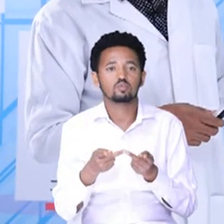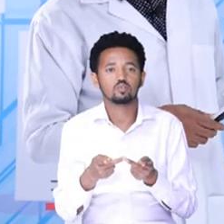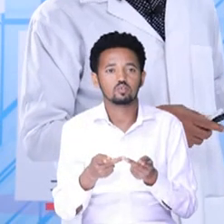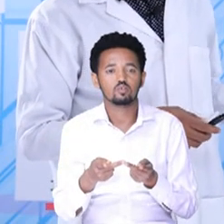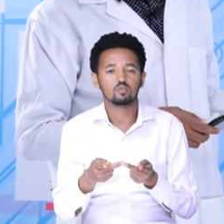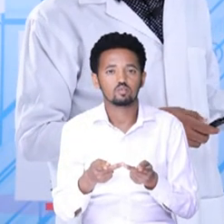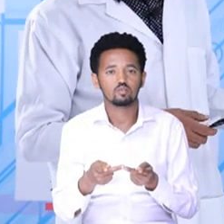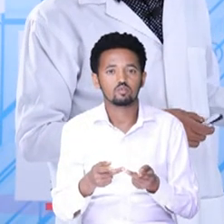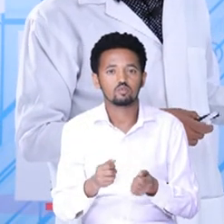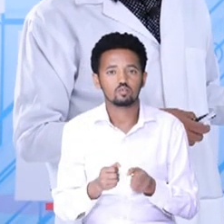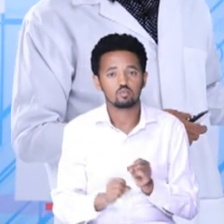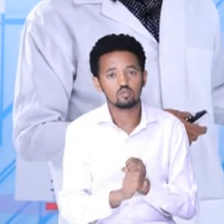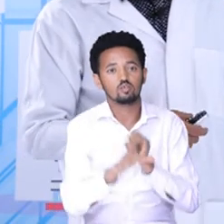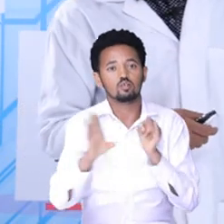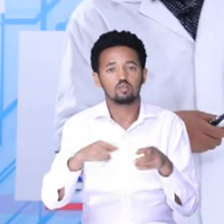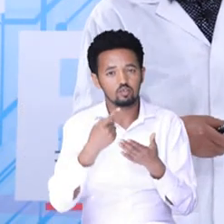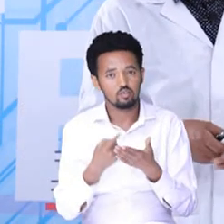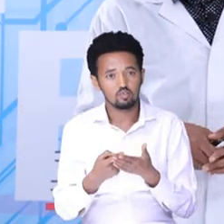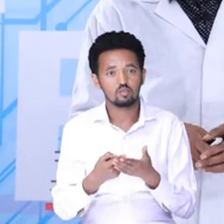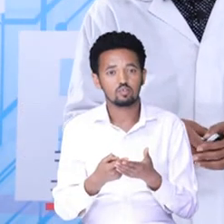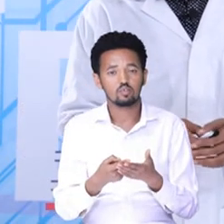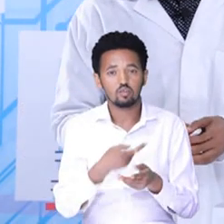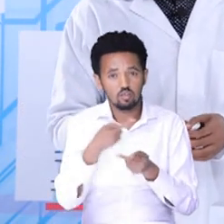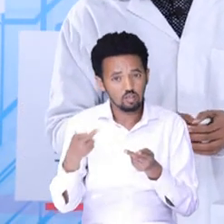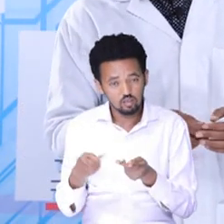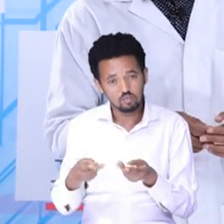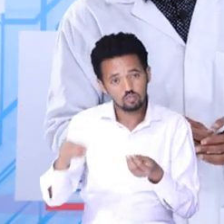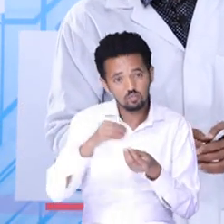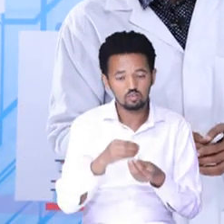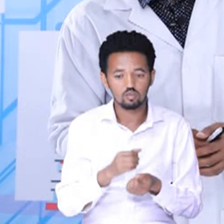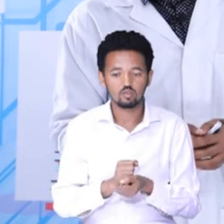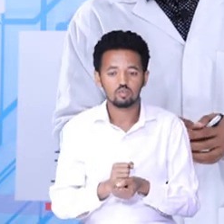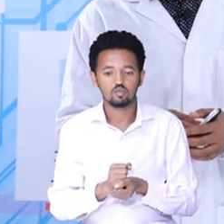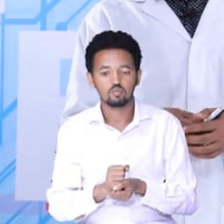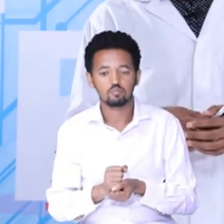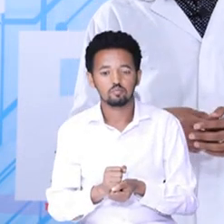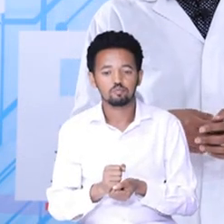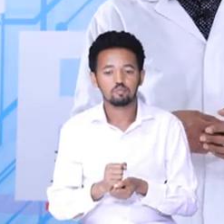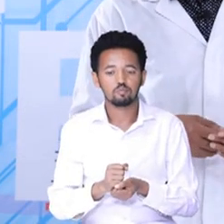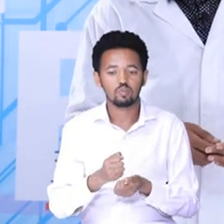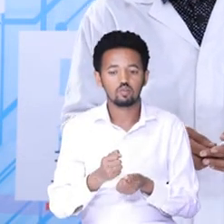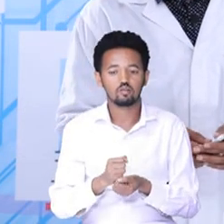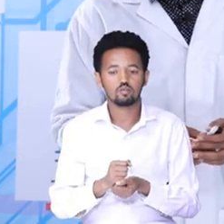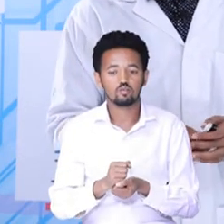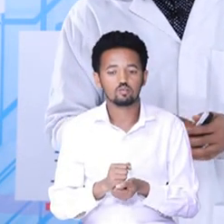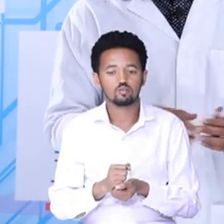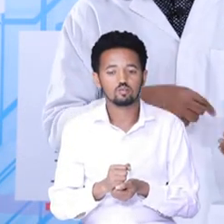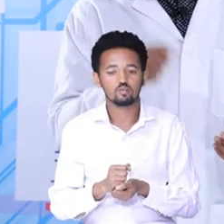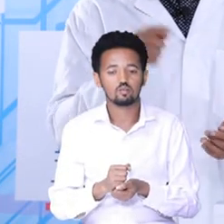The difference between these two is, in the areas of scattered settlements, homesteads are separated by